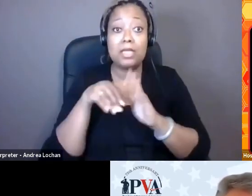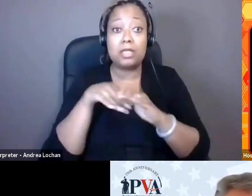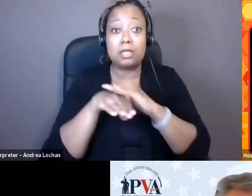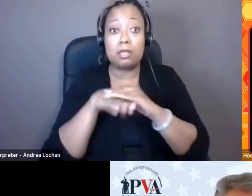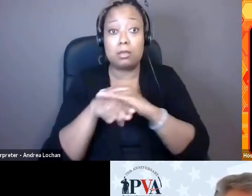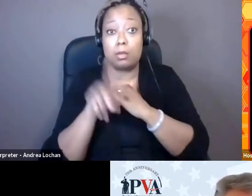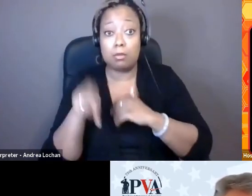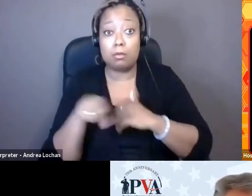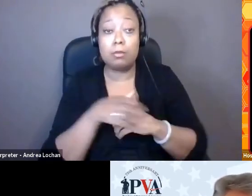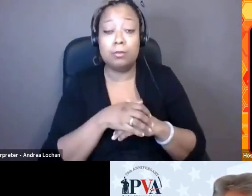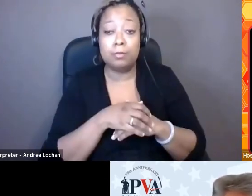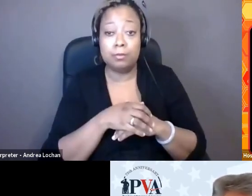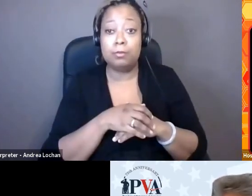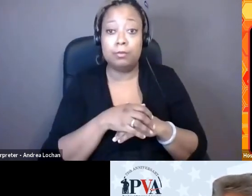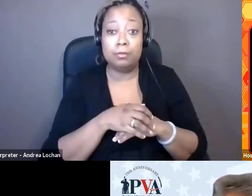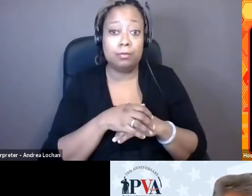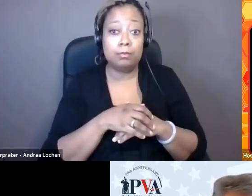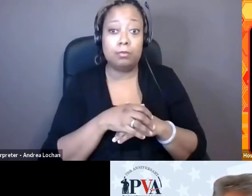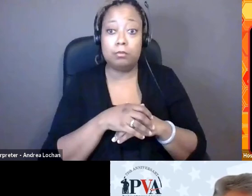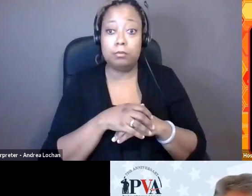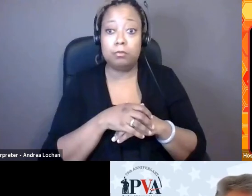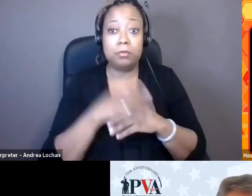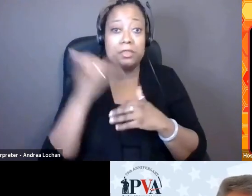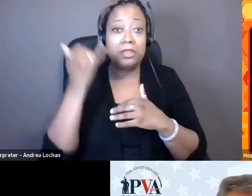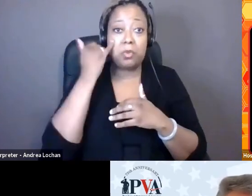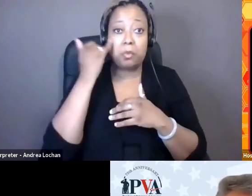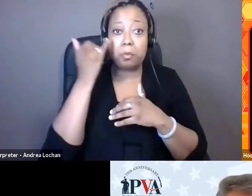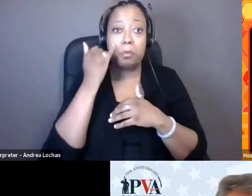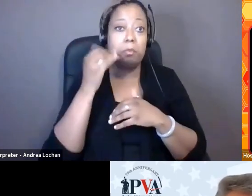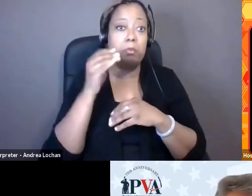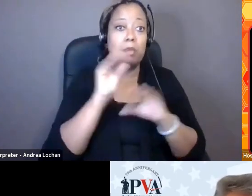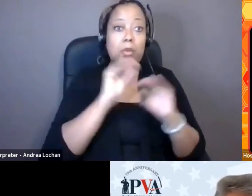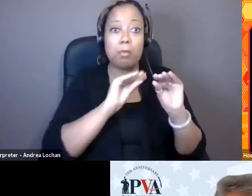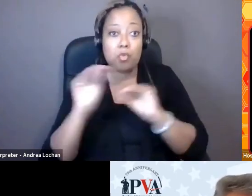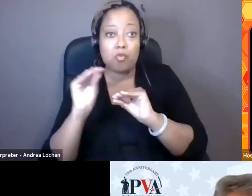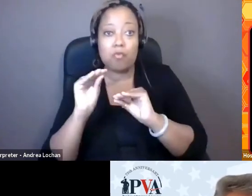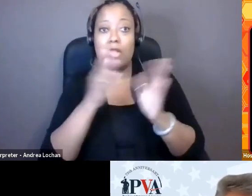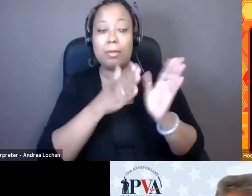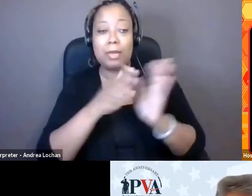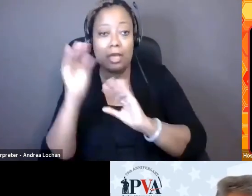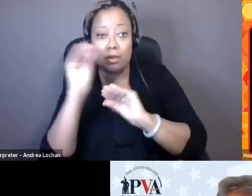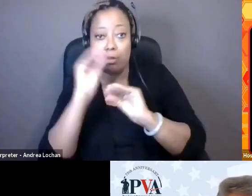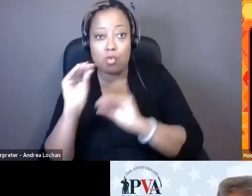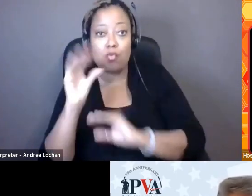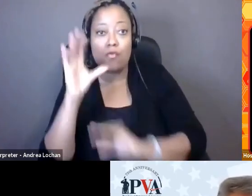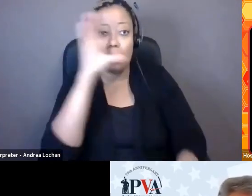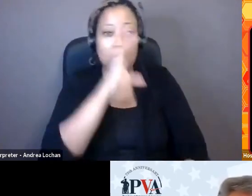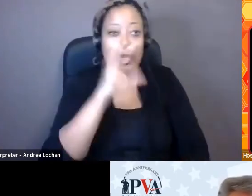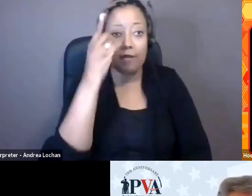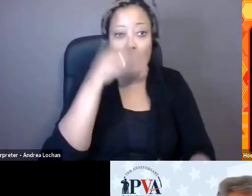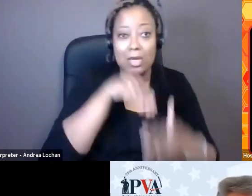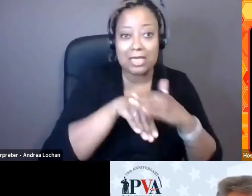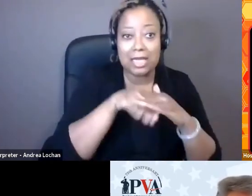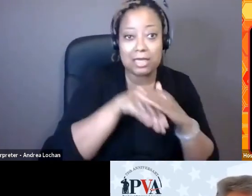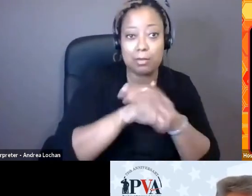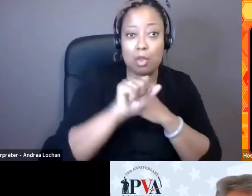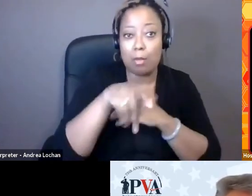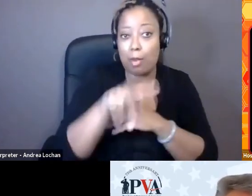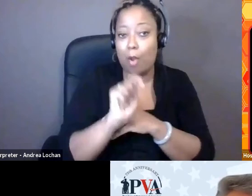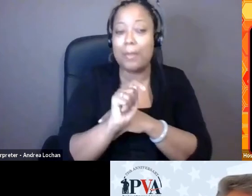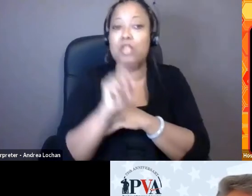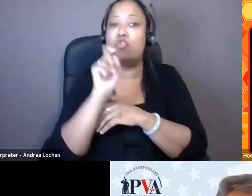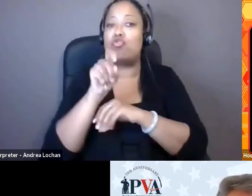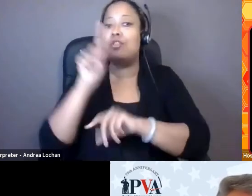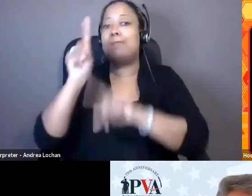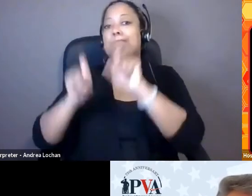So if you're moving or you're looking for an accessible apartment or condominium somewhere to rent, then you should definitely ask